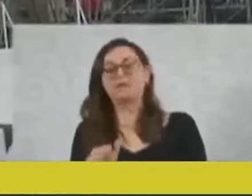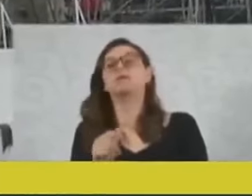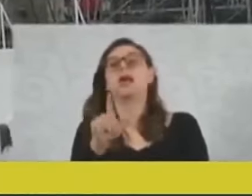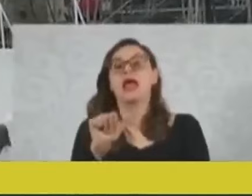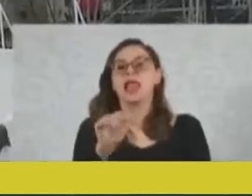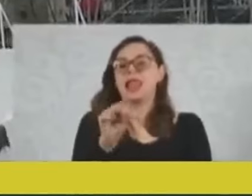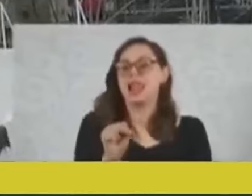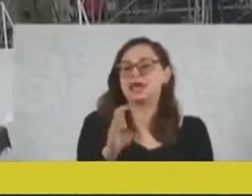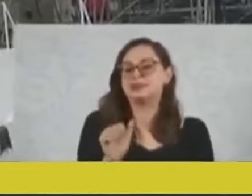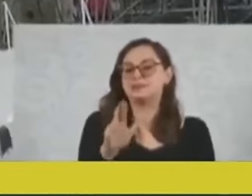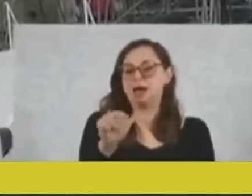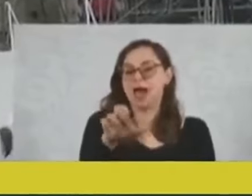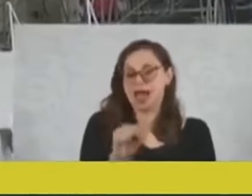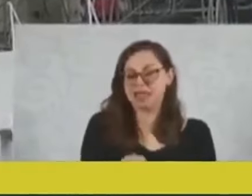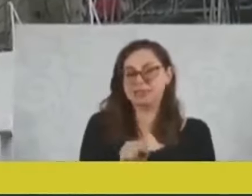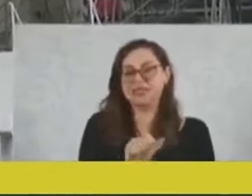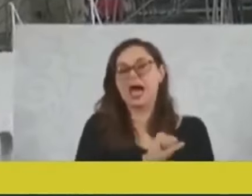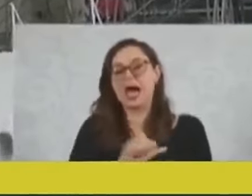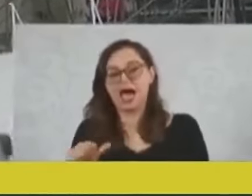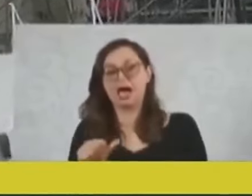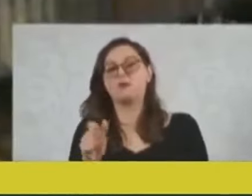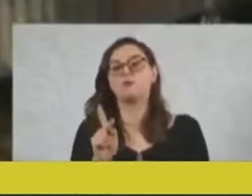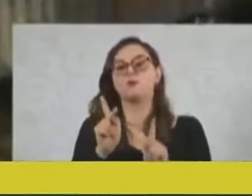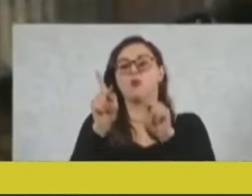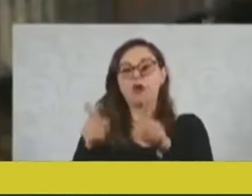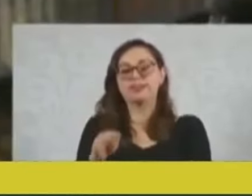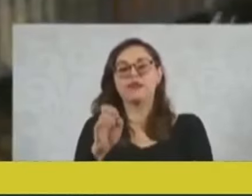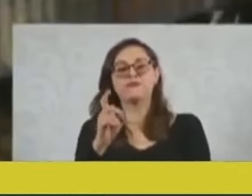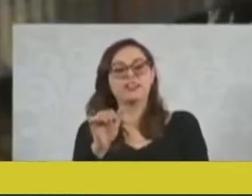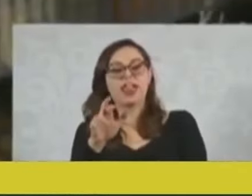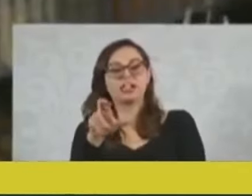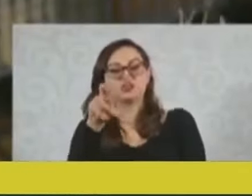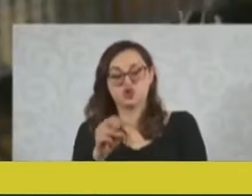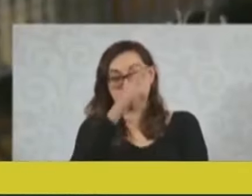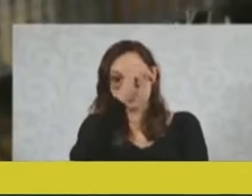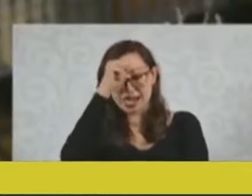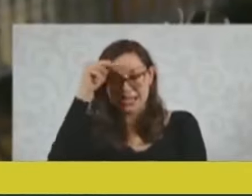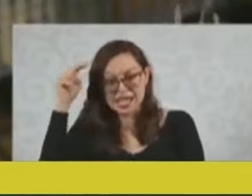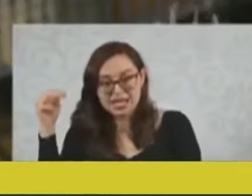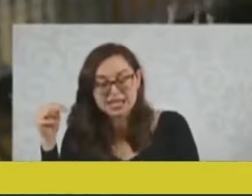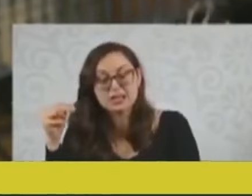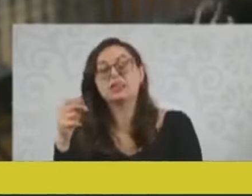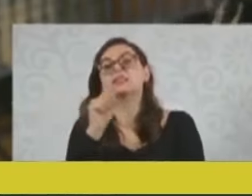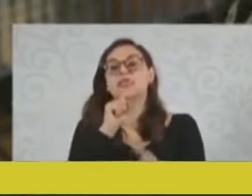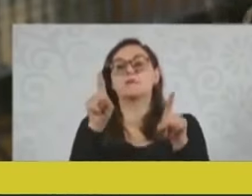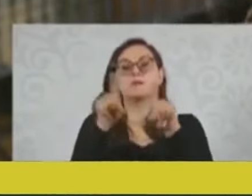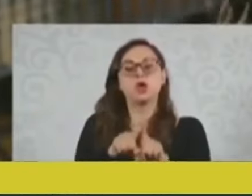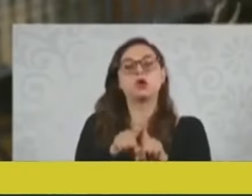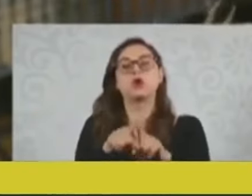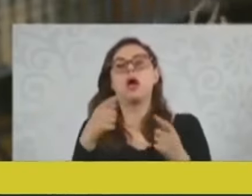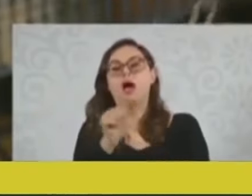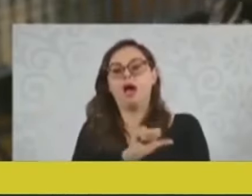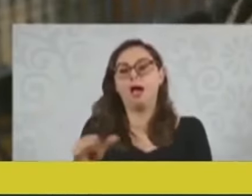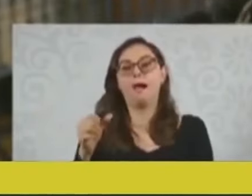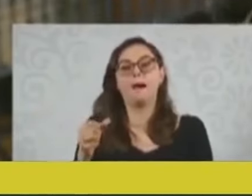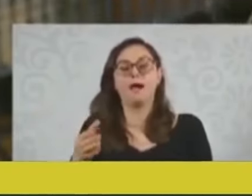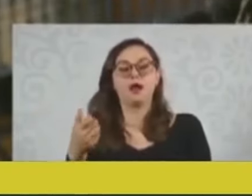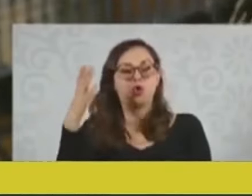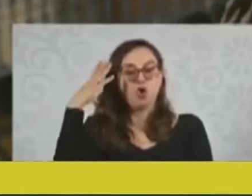The routes of Lambara, San Blas, and Federación Bridge, and enlarge also the